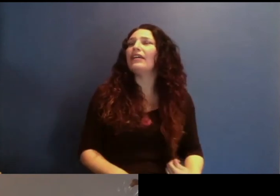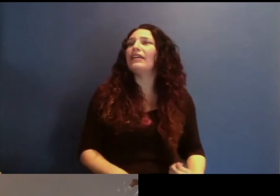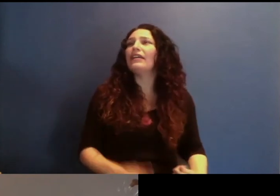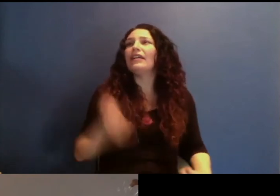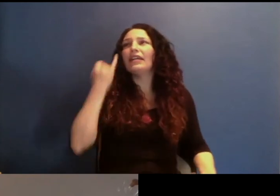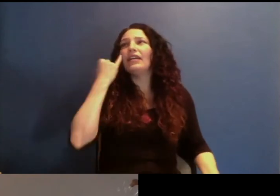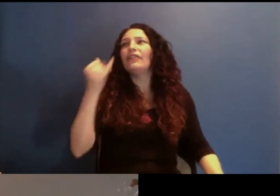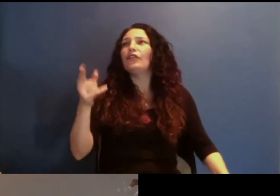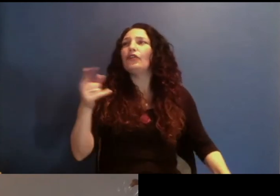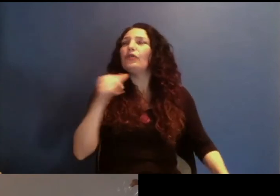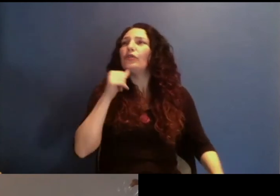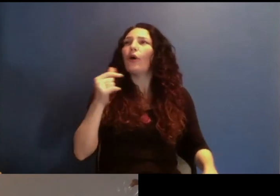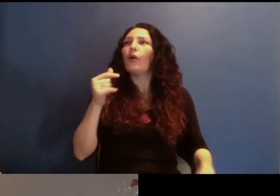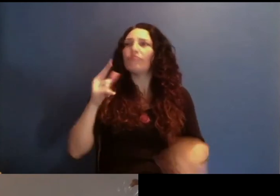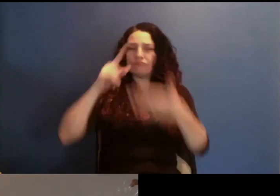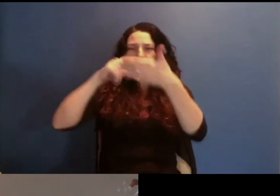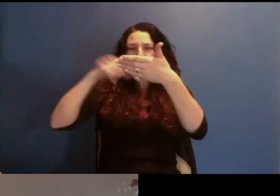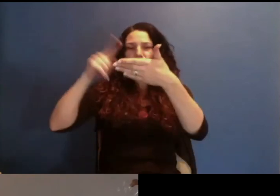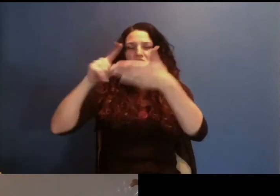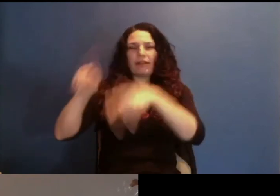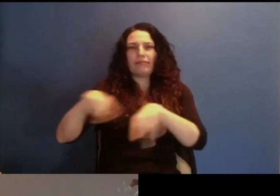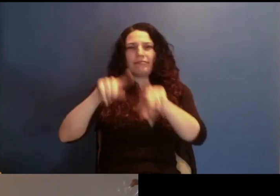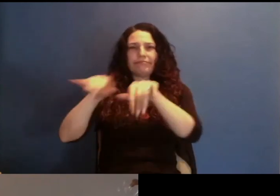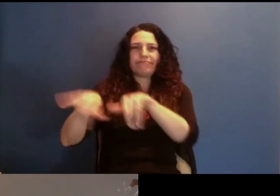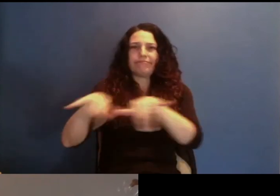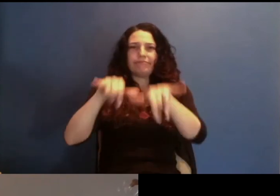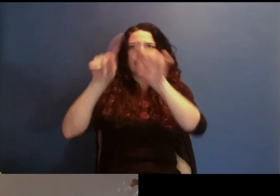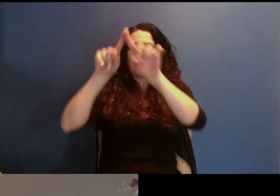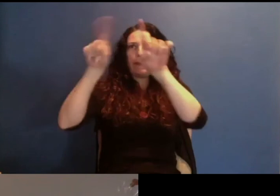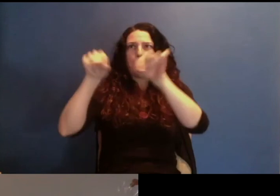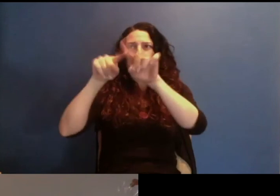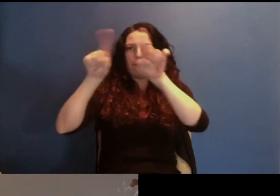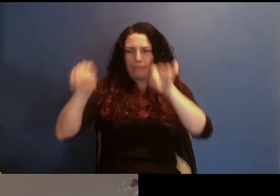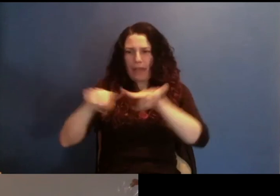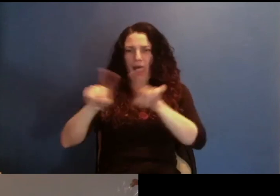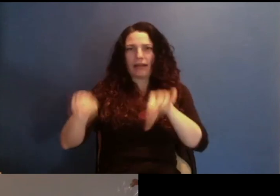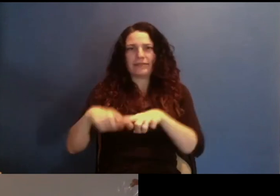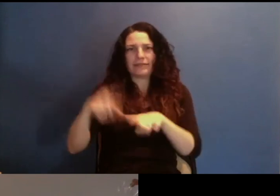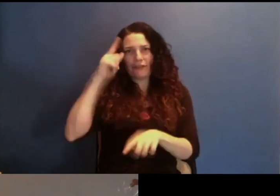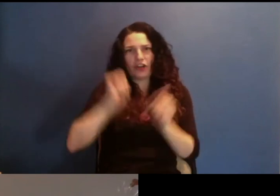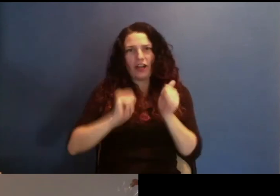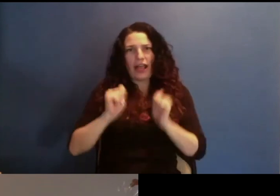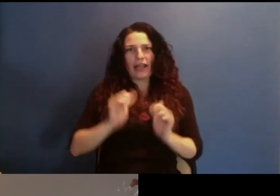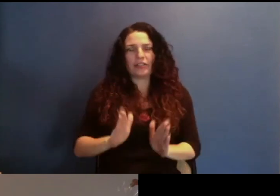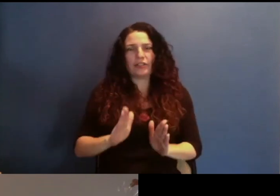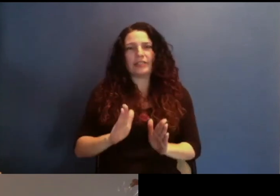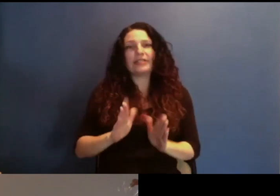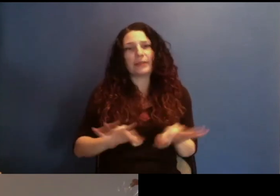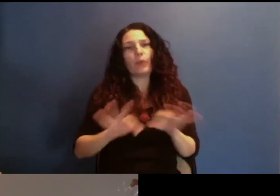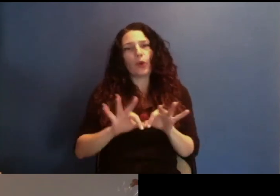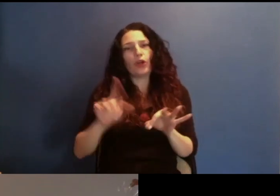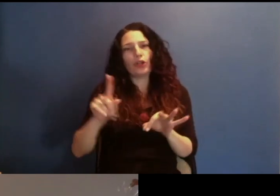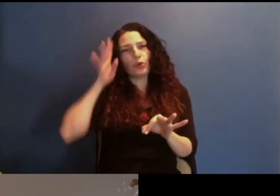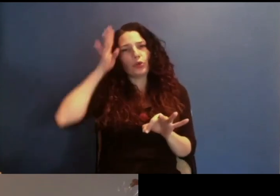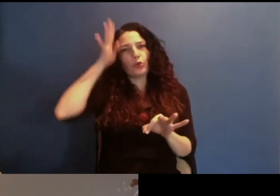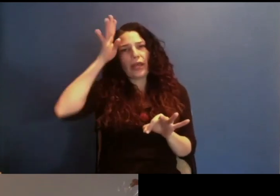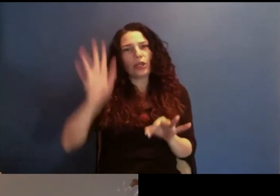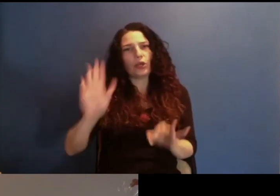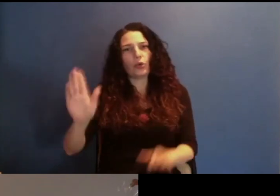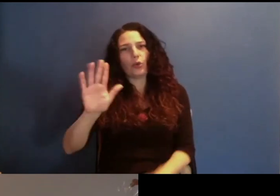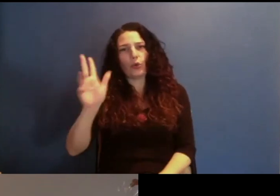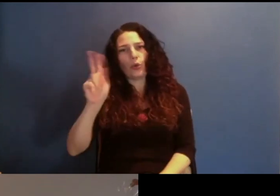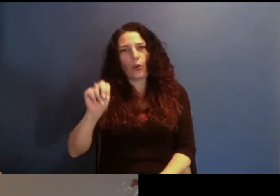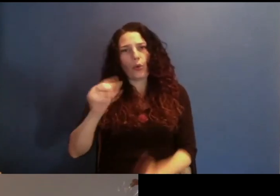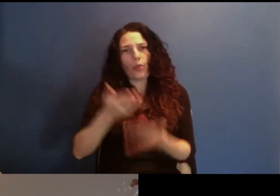of actors, it would serve you to make your own things, because people have no imagination and they don't know where to